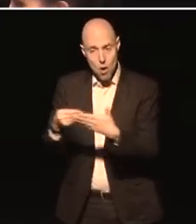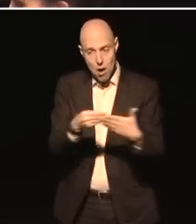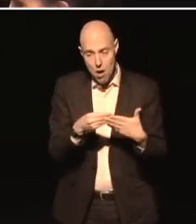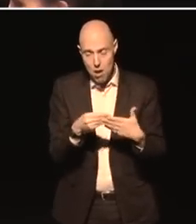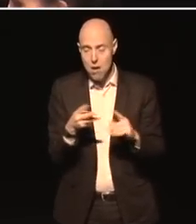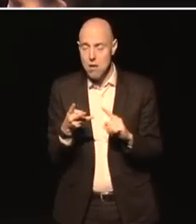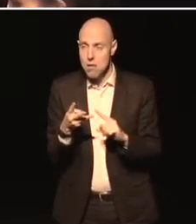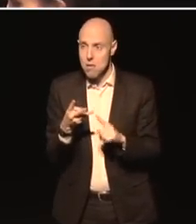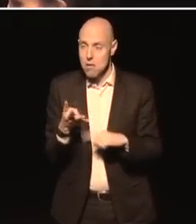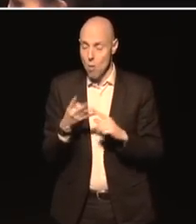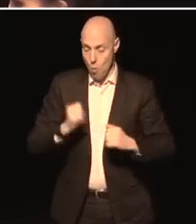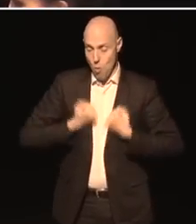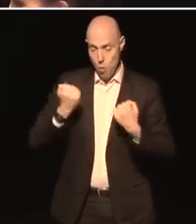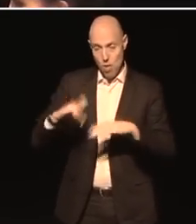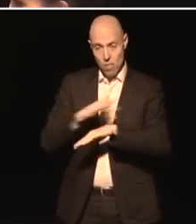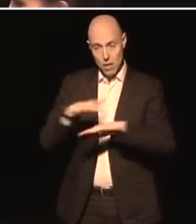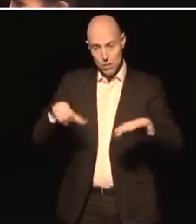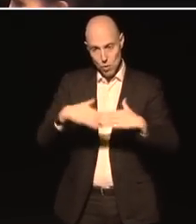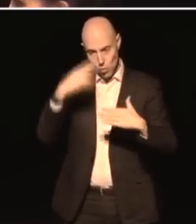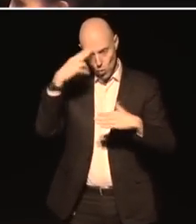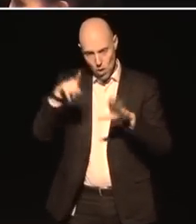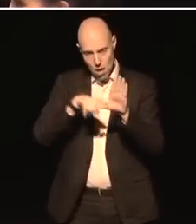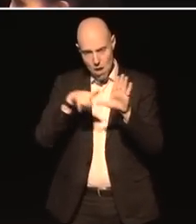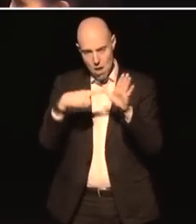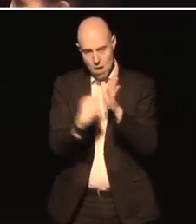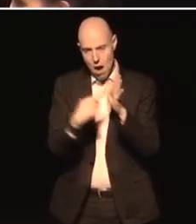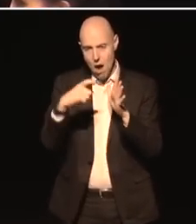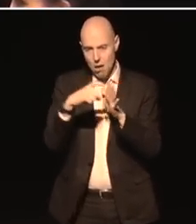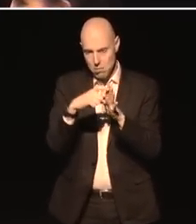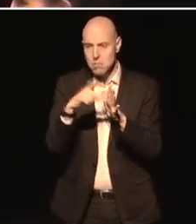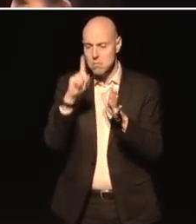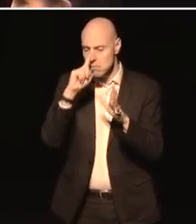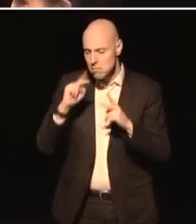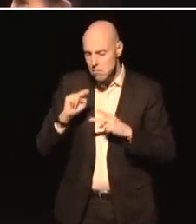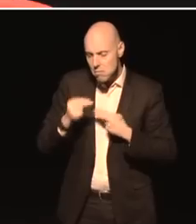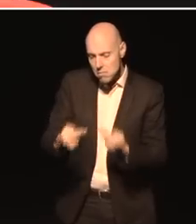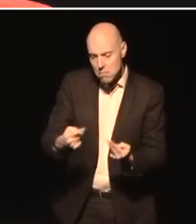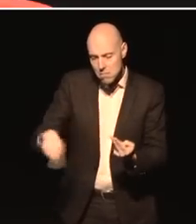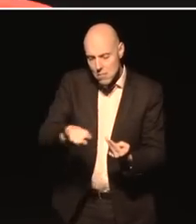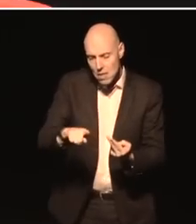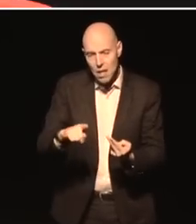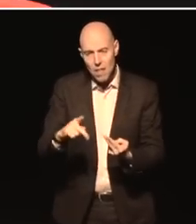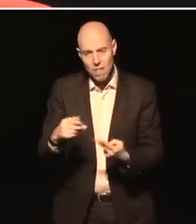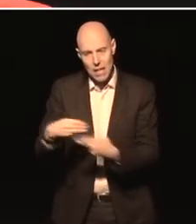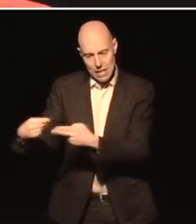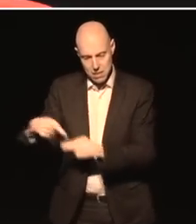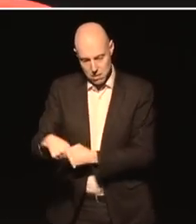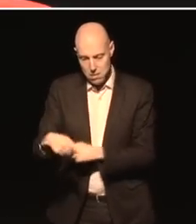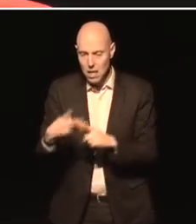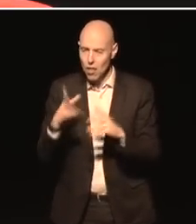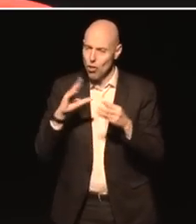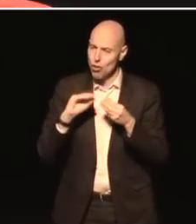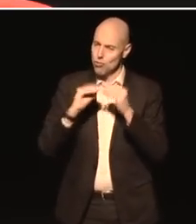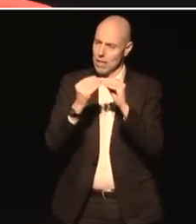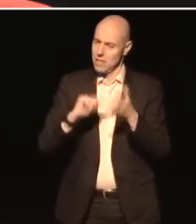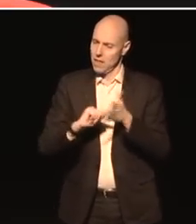have our own theatre group called Yard, which is about the next generation of leaders. And the creative case for us is